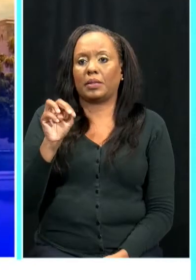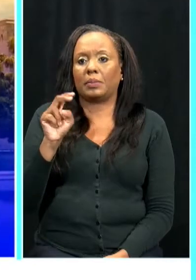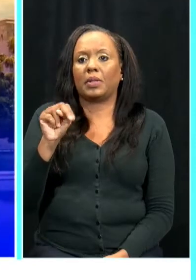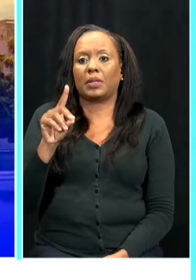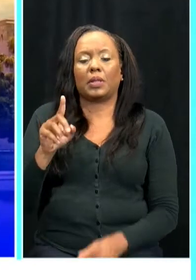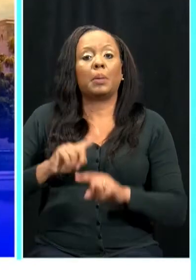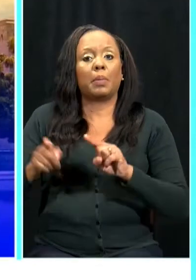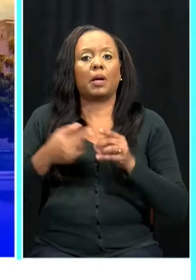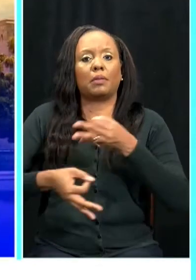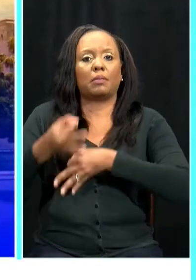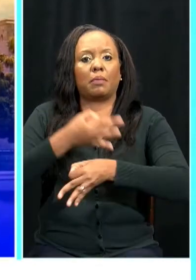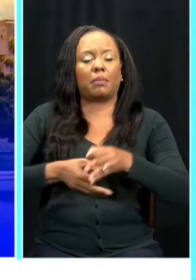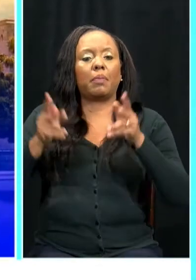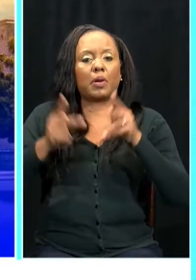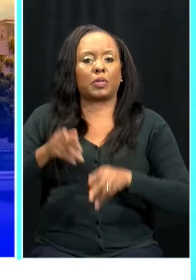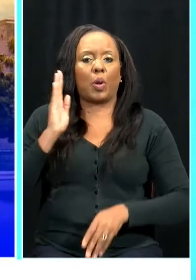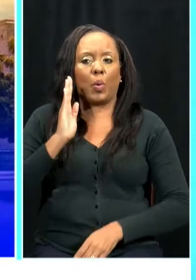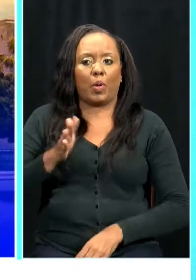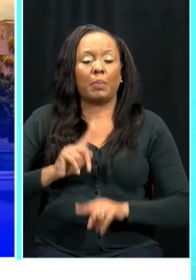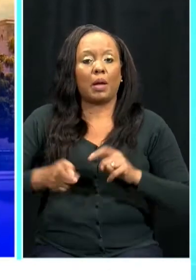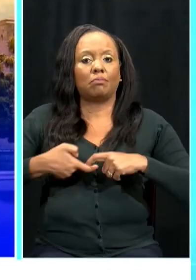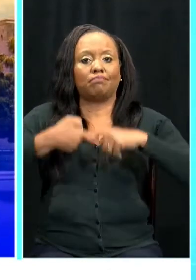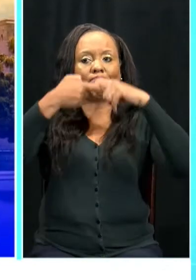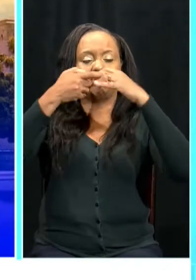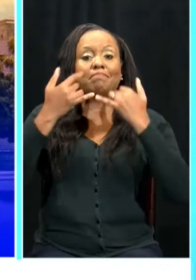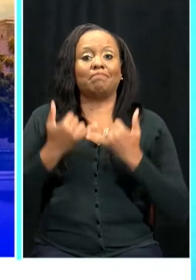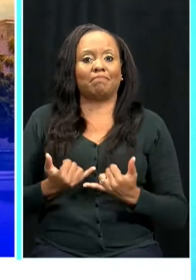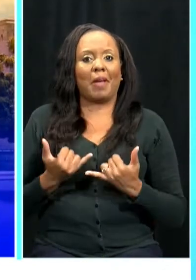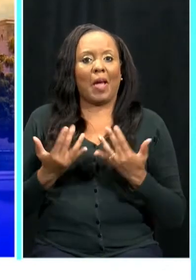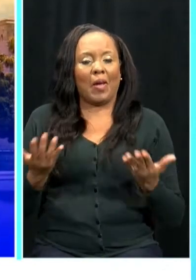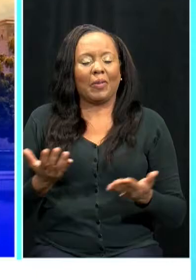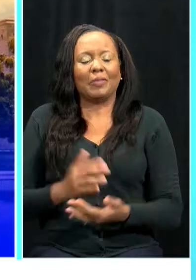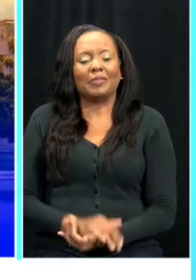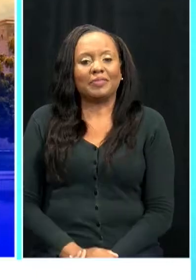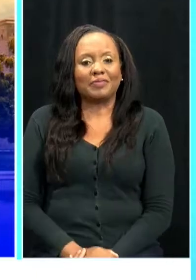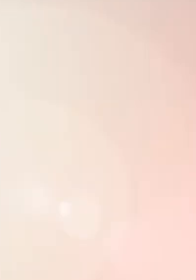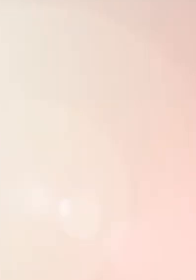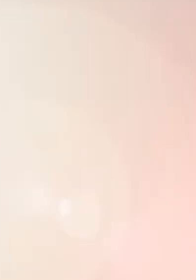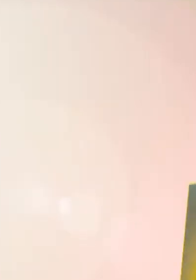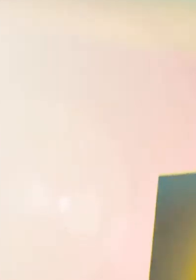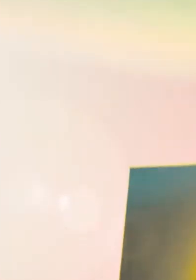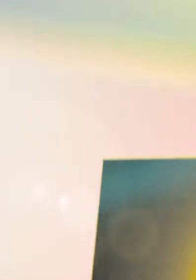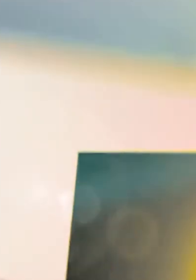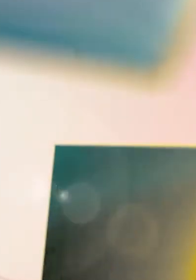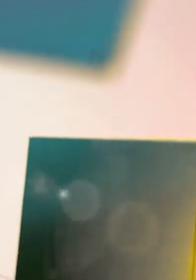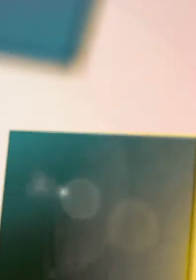So we'll take a break. When we come back, we find out what does it take to get out the vote. Stay with us.